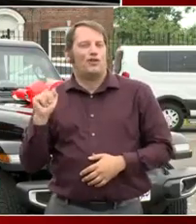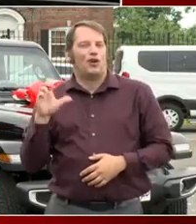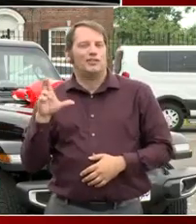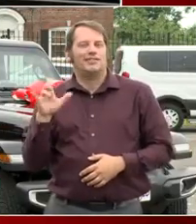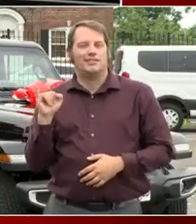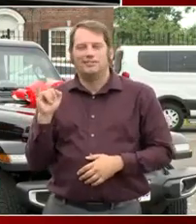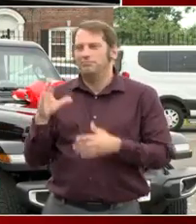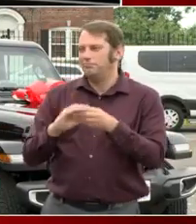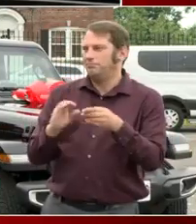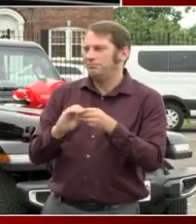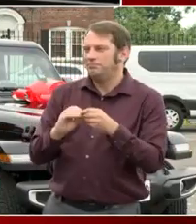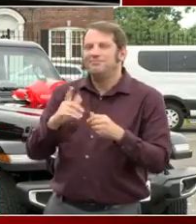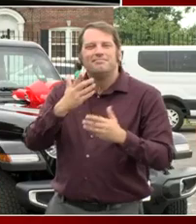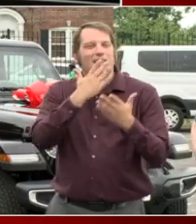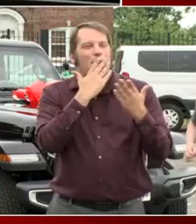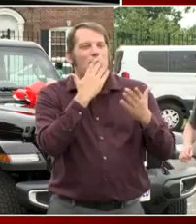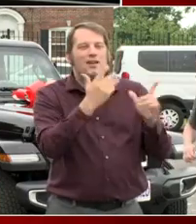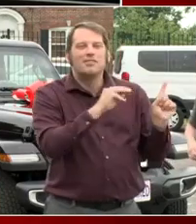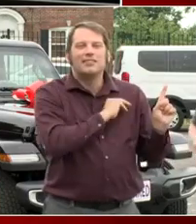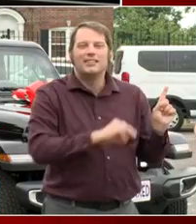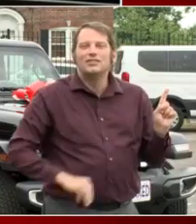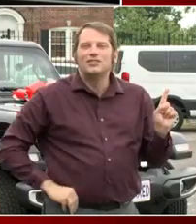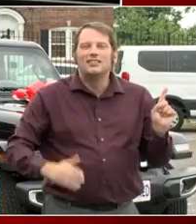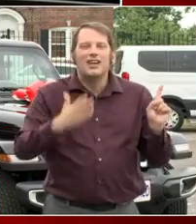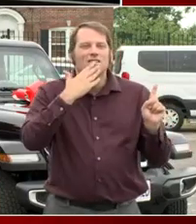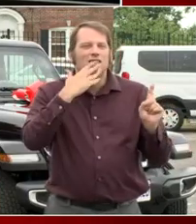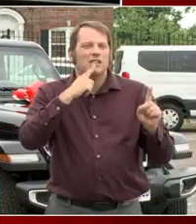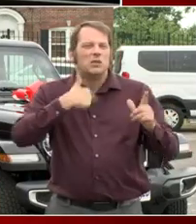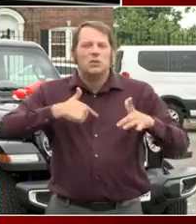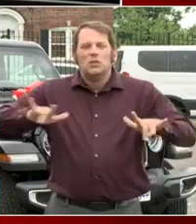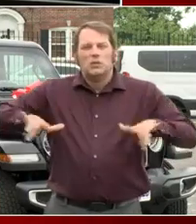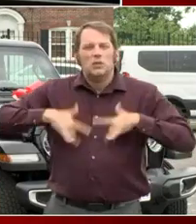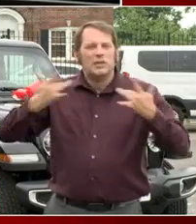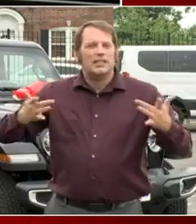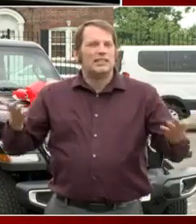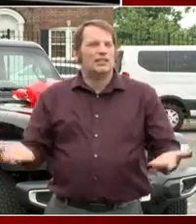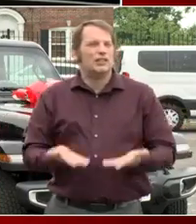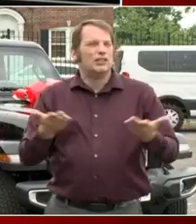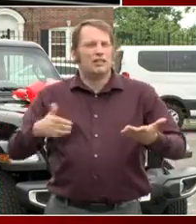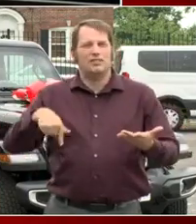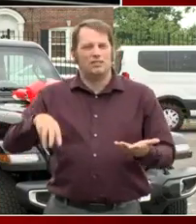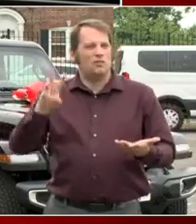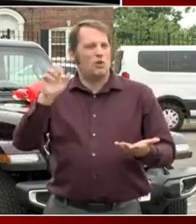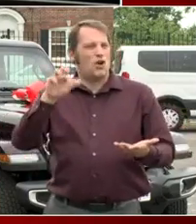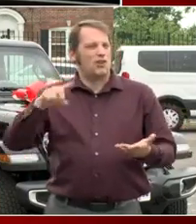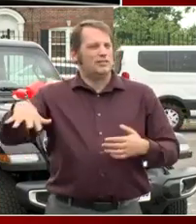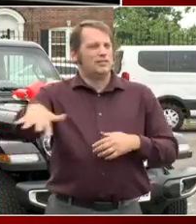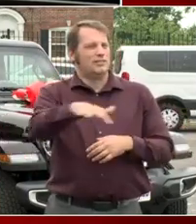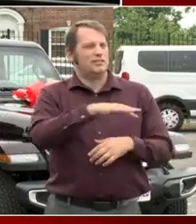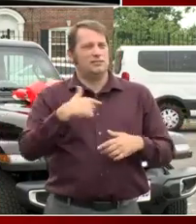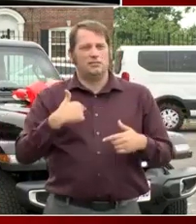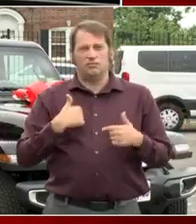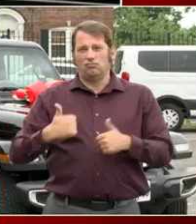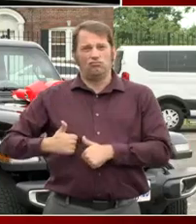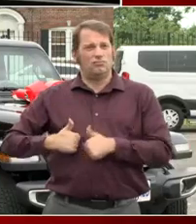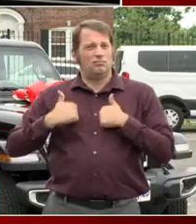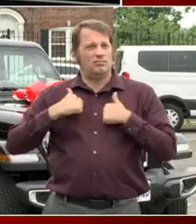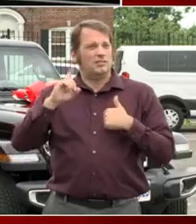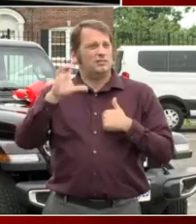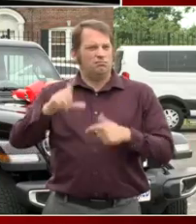great pleasure to be here in this ward. I've been a resident of the district for 50